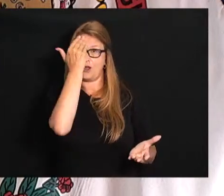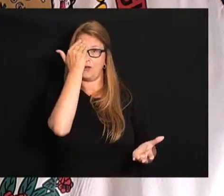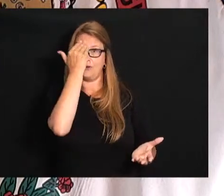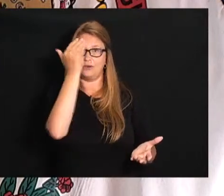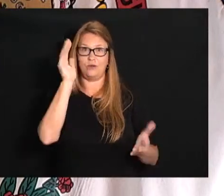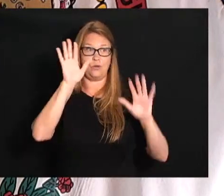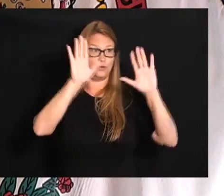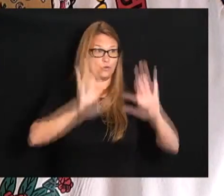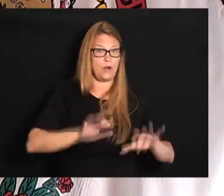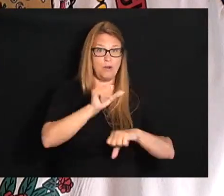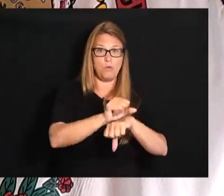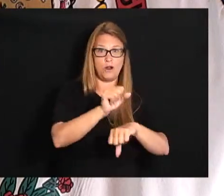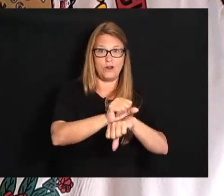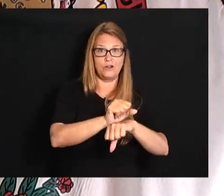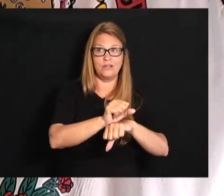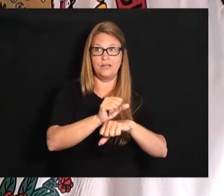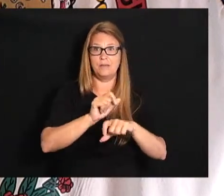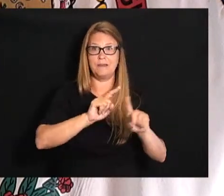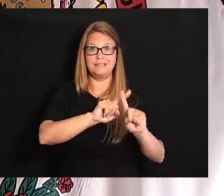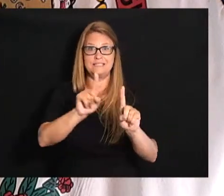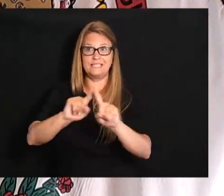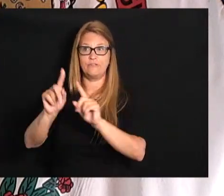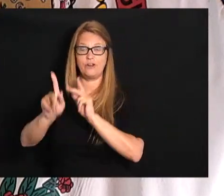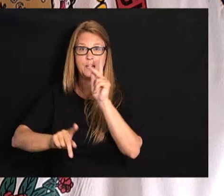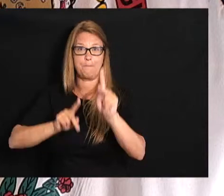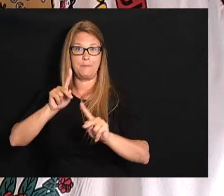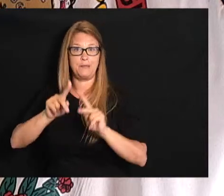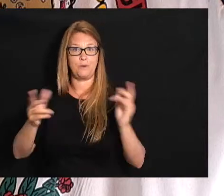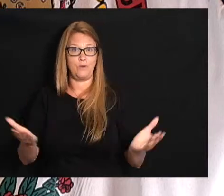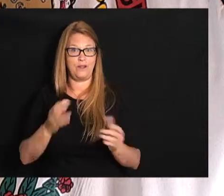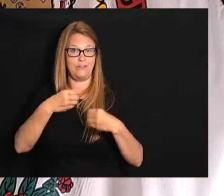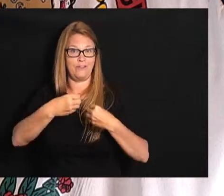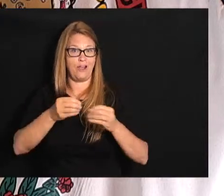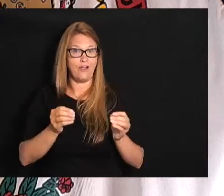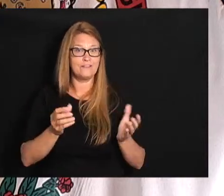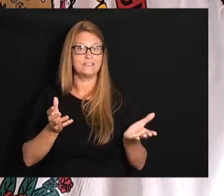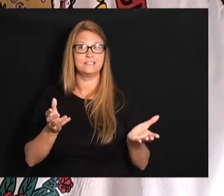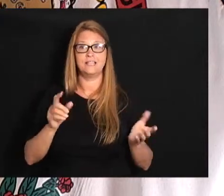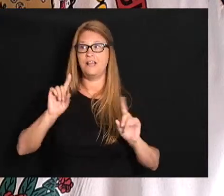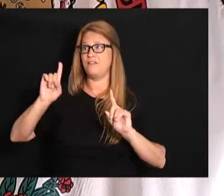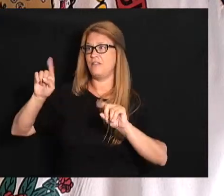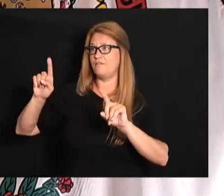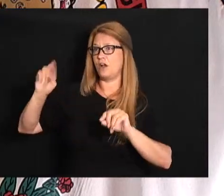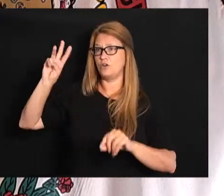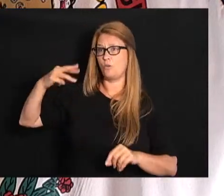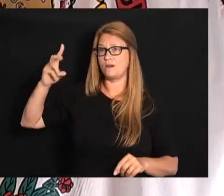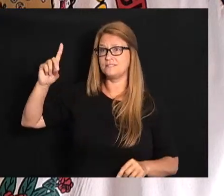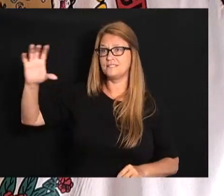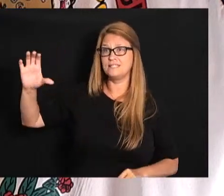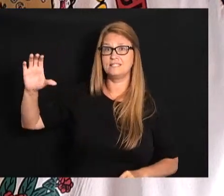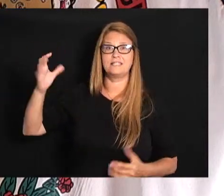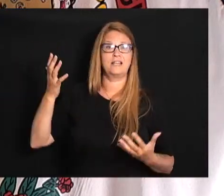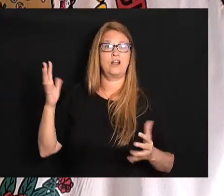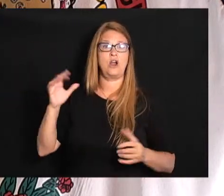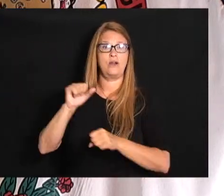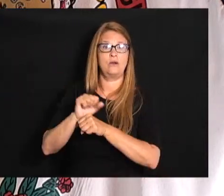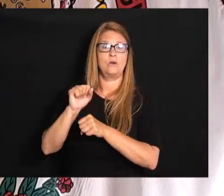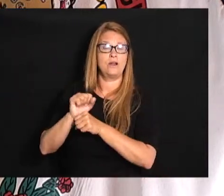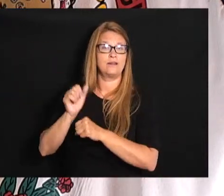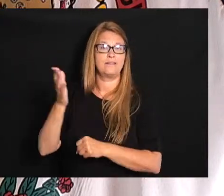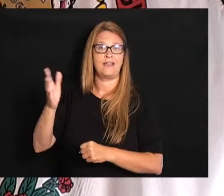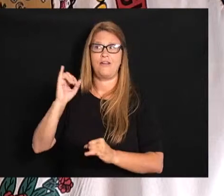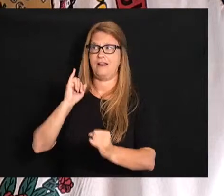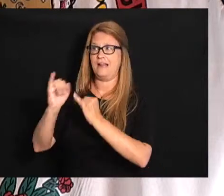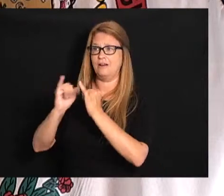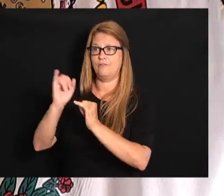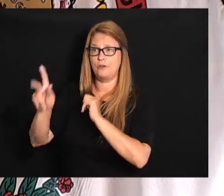great work by several of the different people here in our office, and they've been to D.C., they've done a lot of work, in interviewing